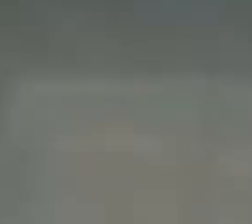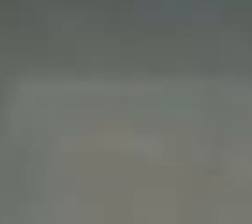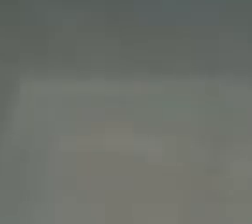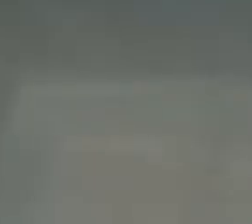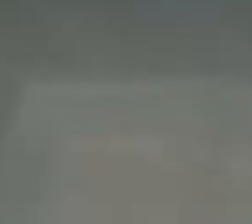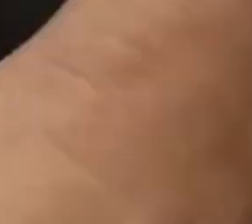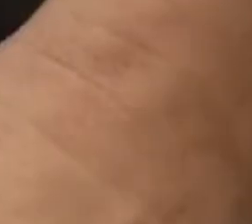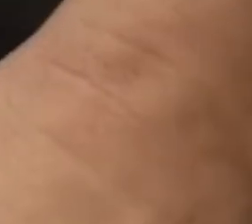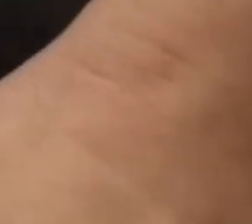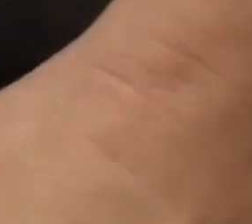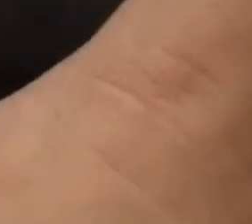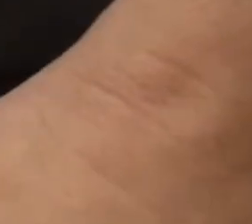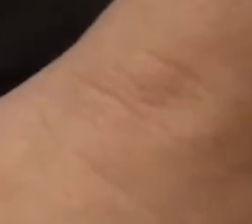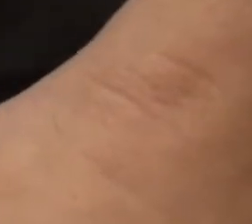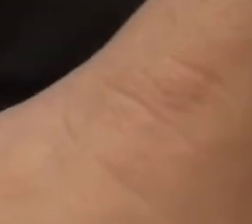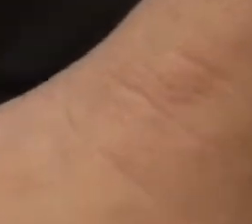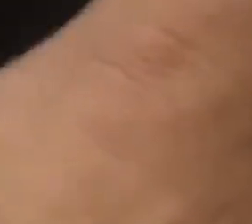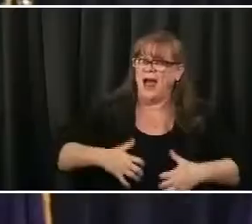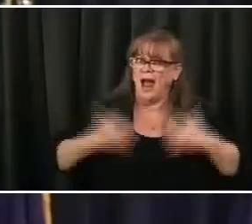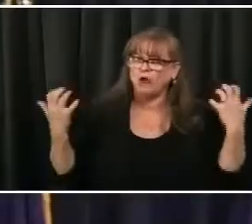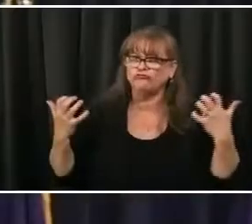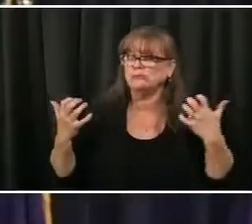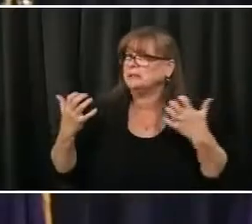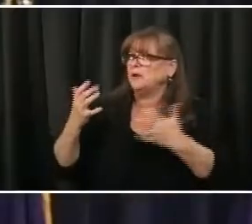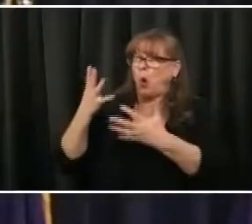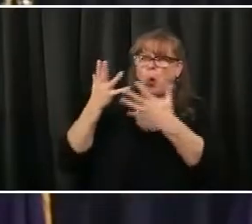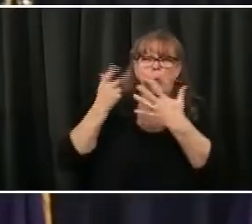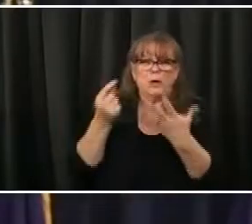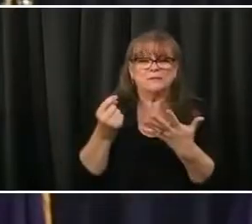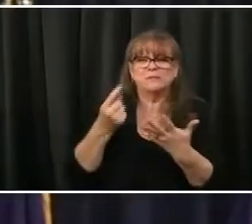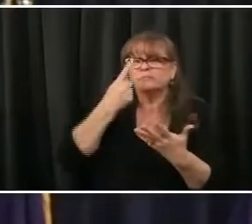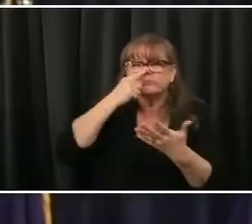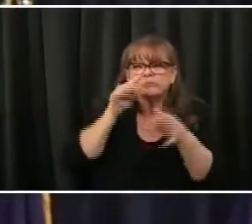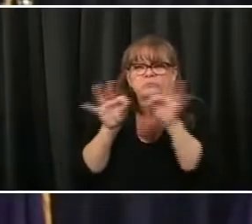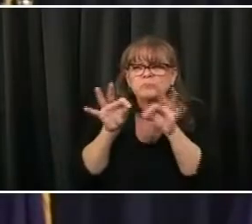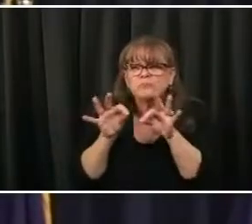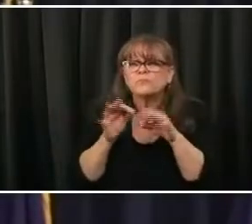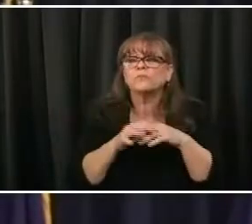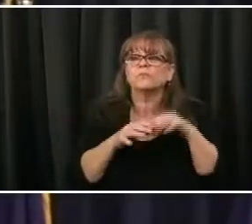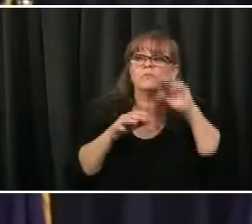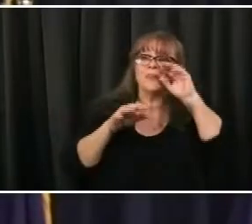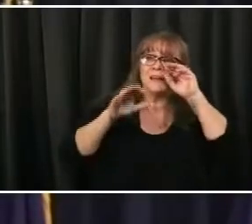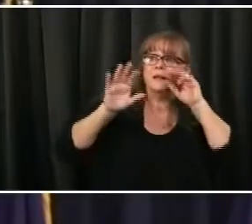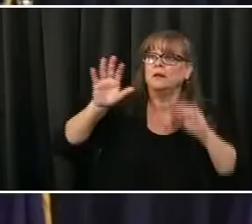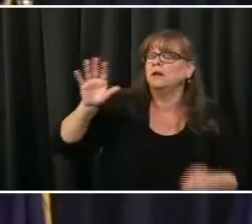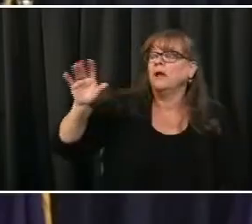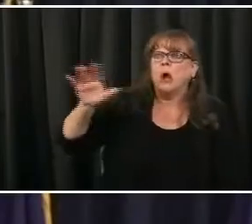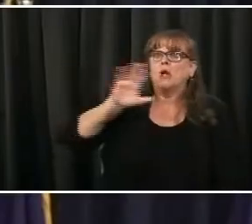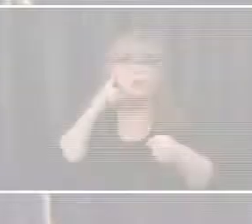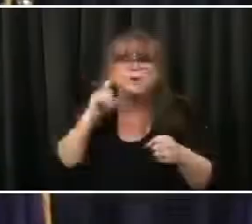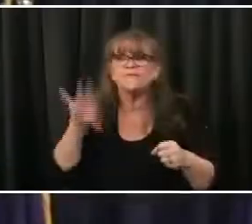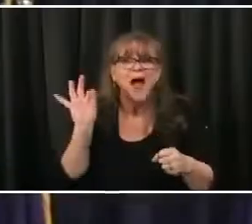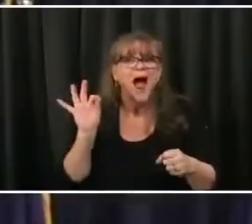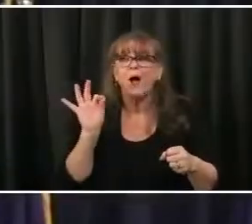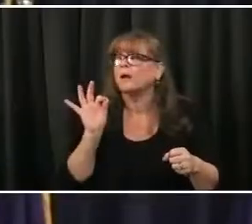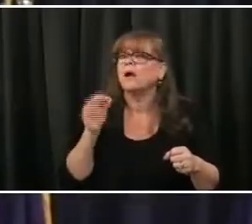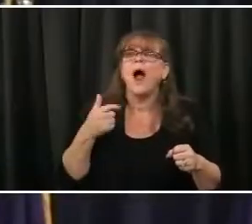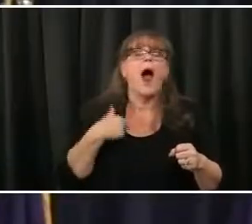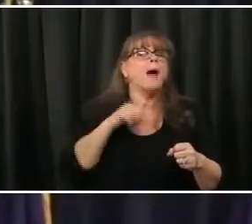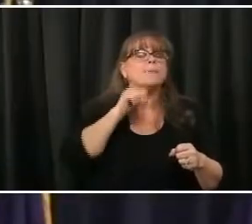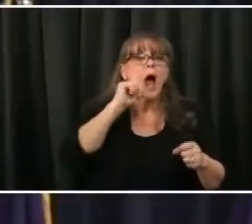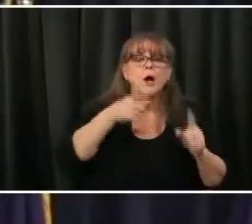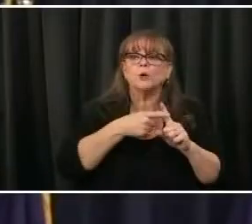reserve for second shots, but they aren't there. Not just Colorado. All the governors, the entire country was lied to. My guess is